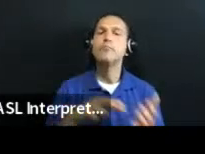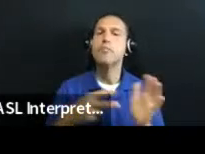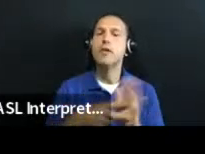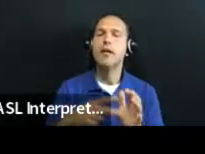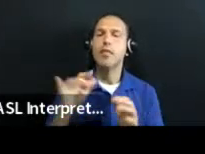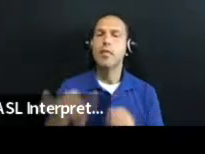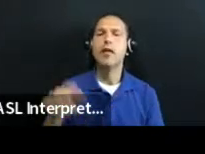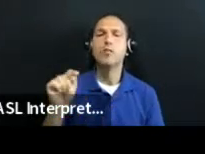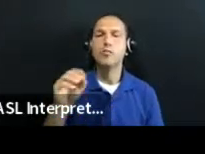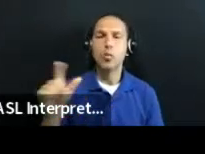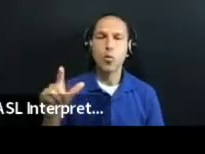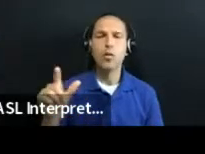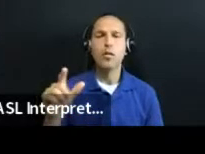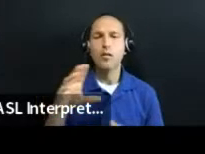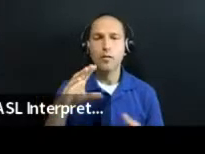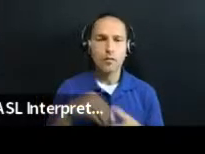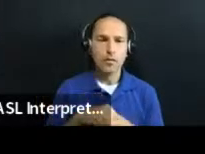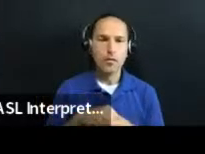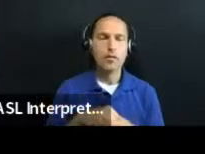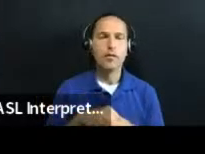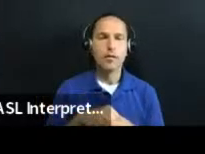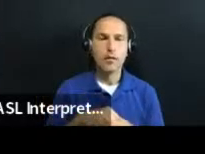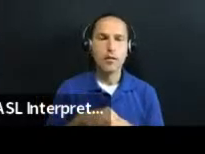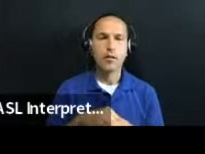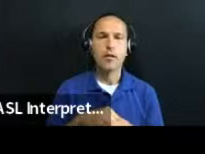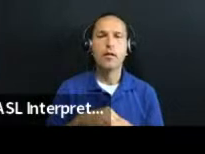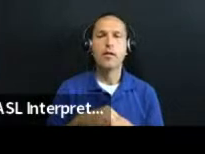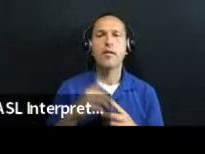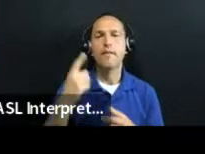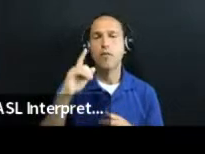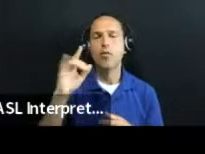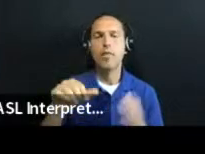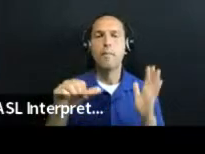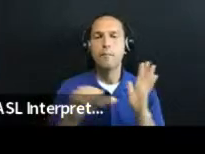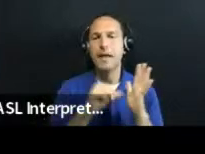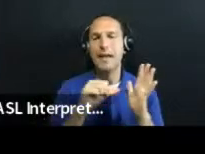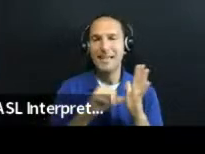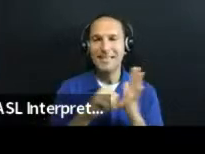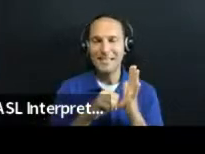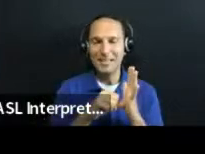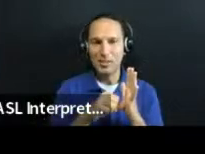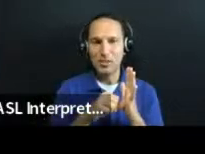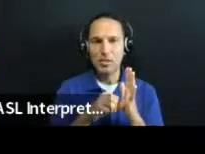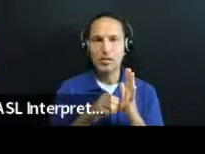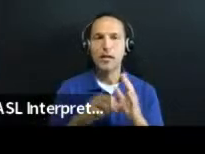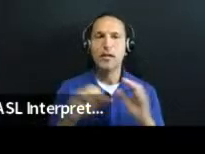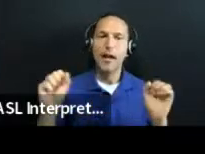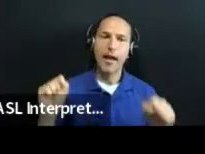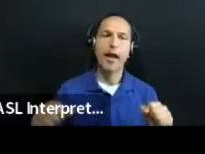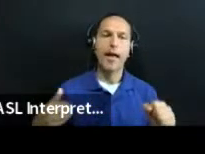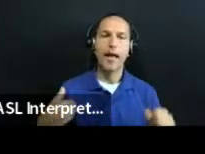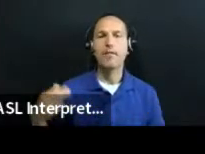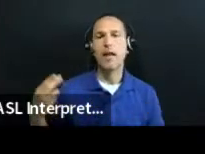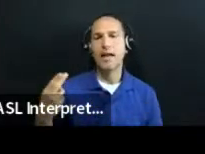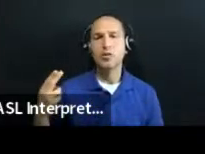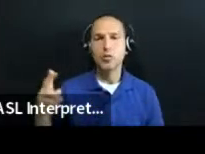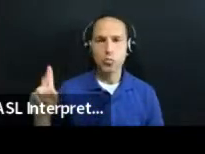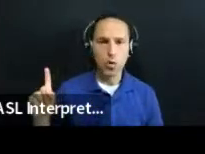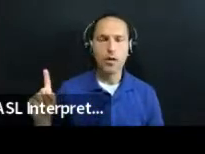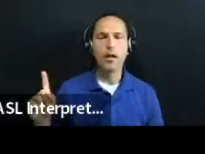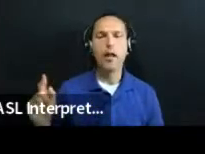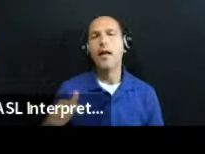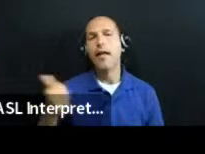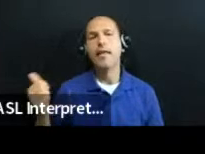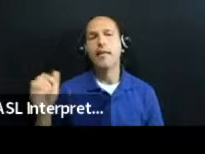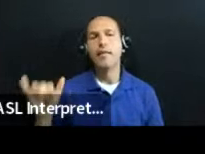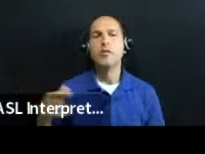tool or a component to be embedded on a page that would in all likelihood have an H1 somewhere else to tell us